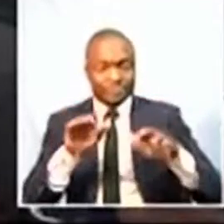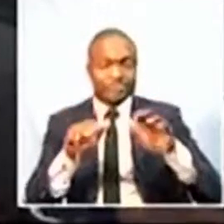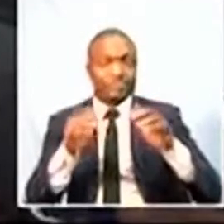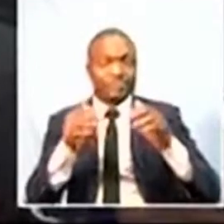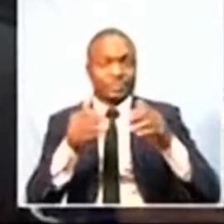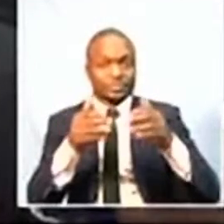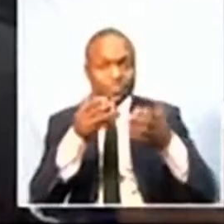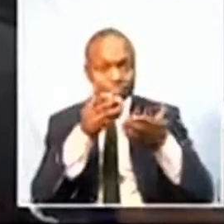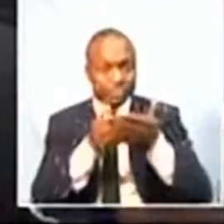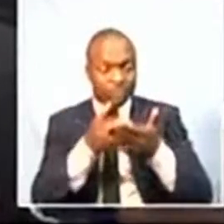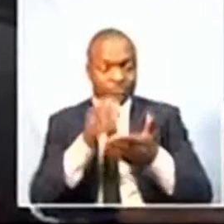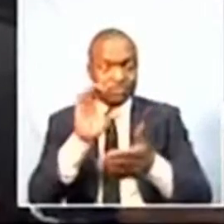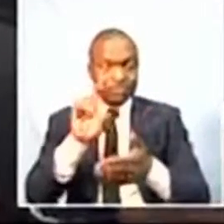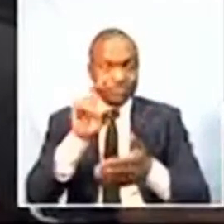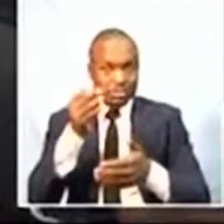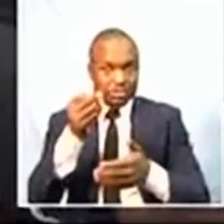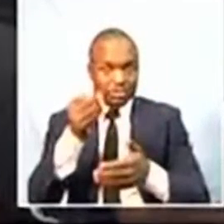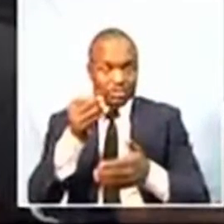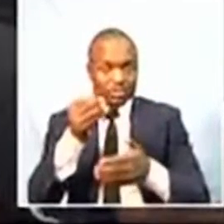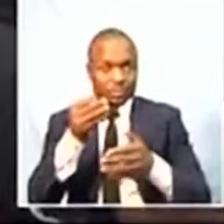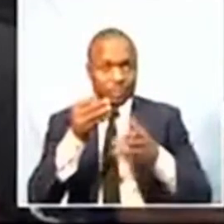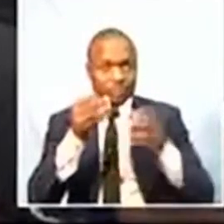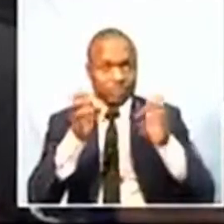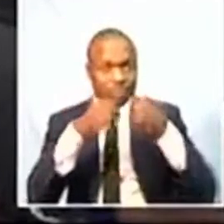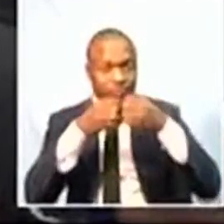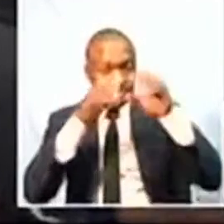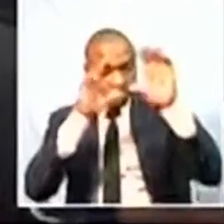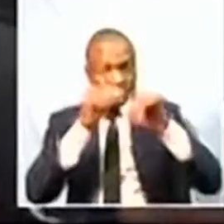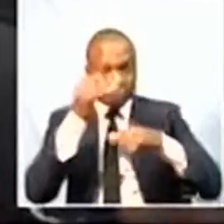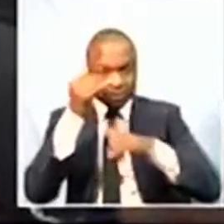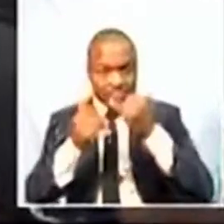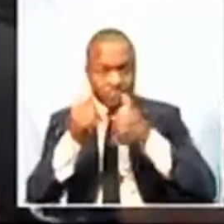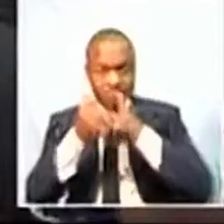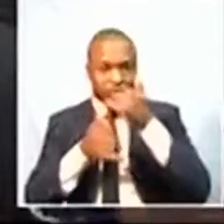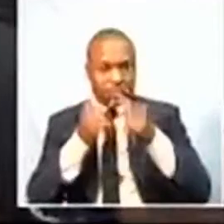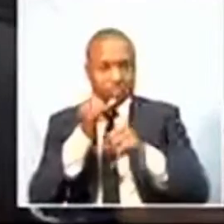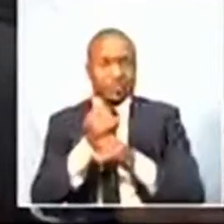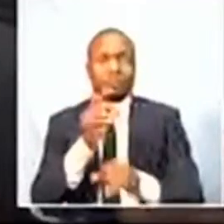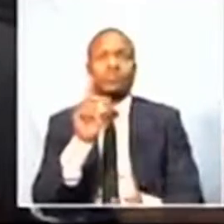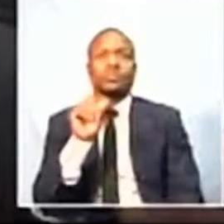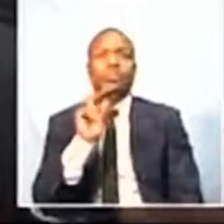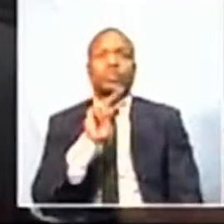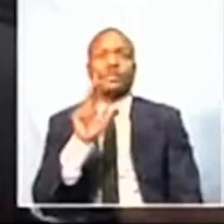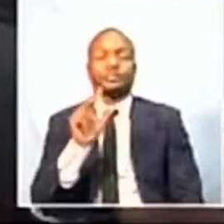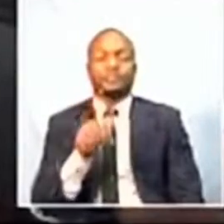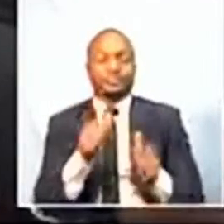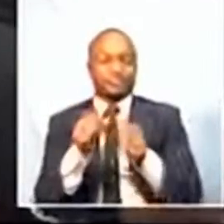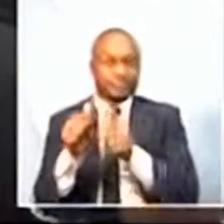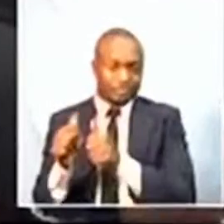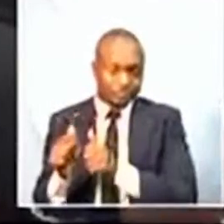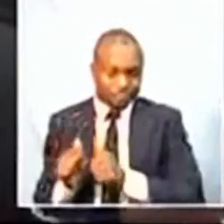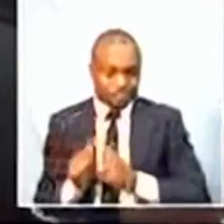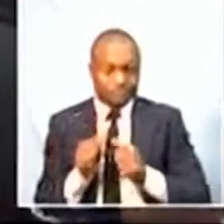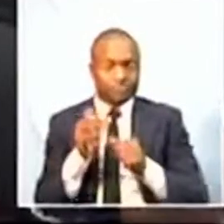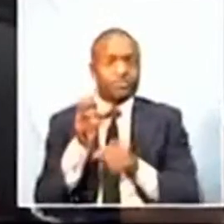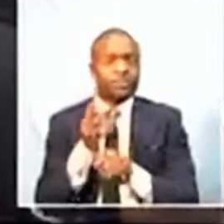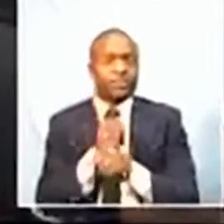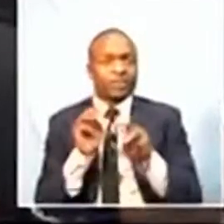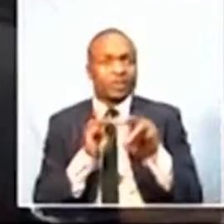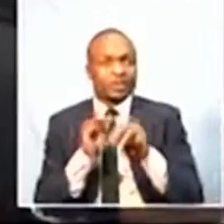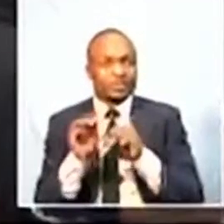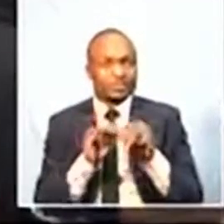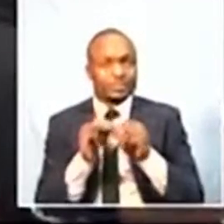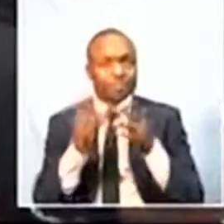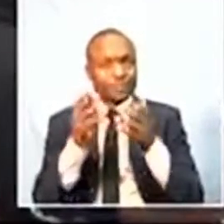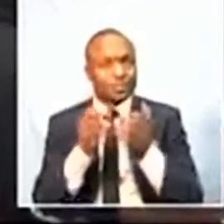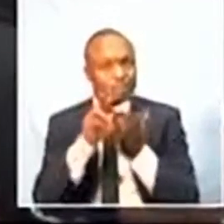Constituent Development Fund bank account at the end of the year 2023. Action taken. Management